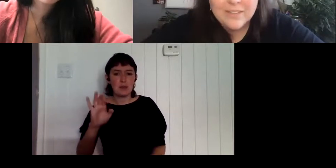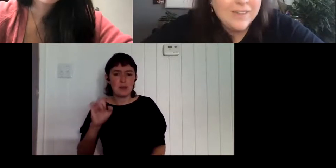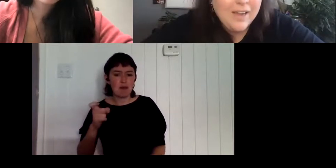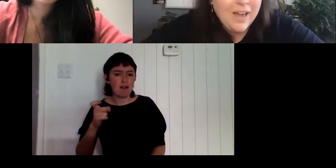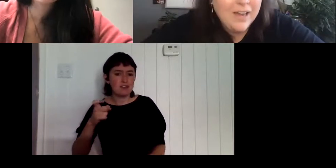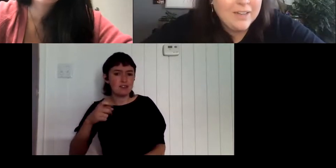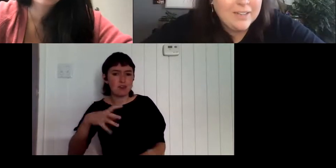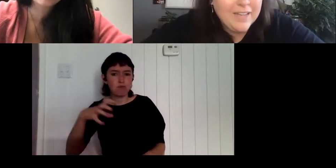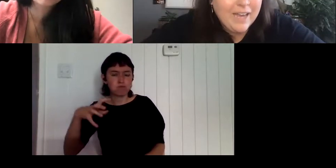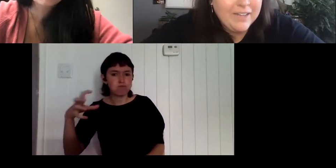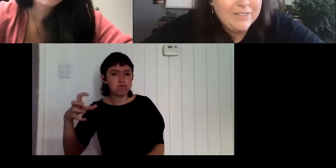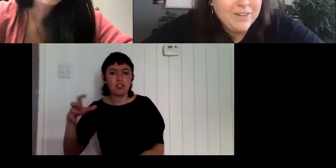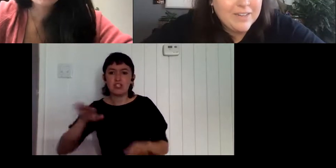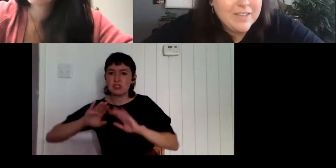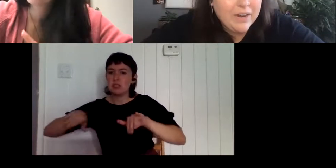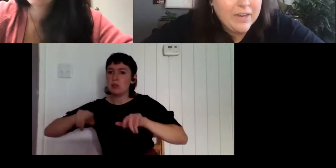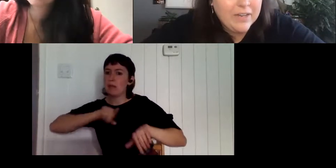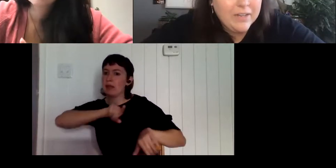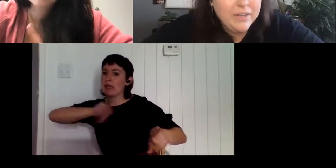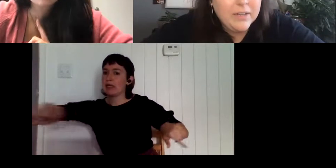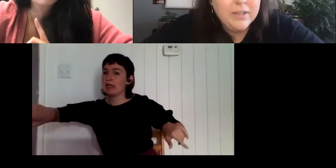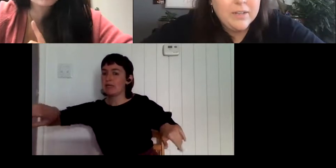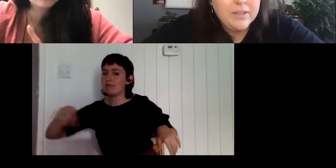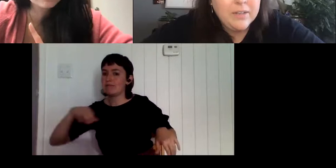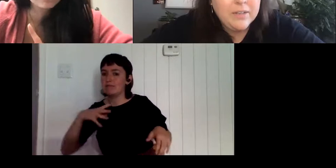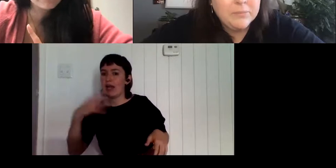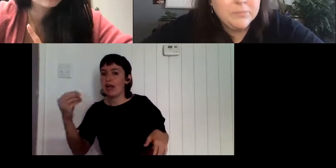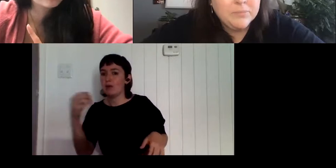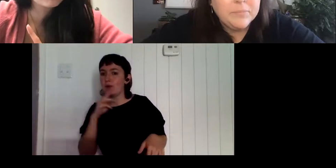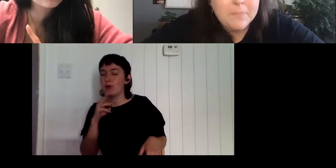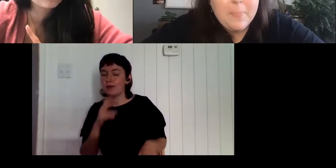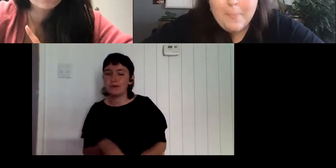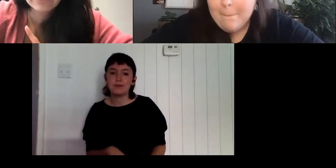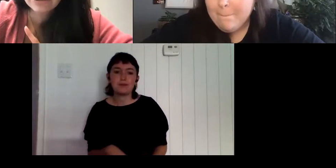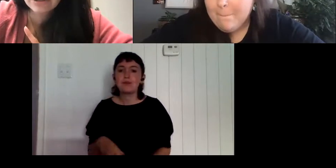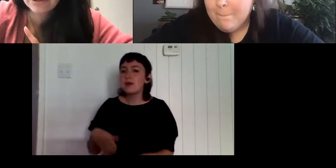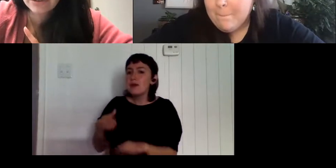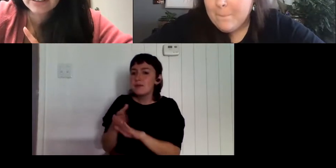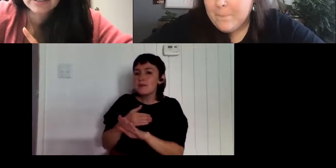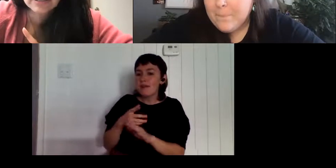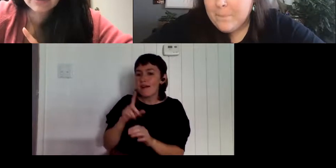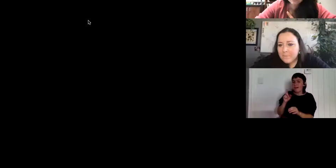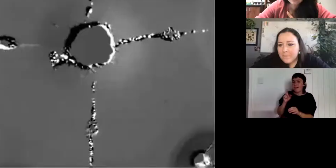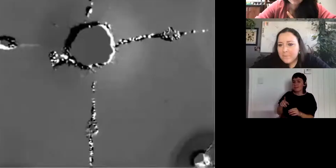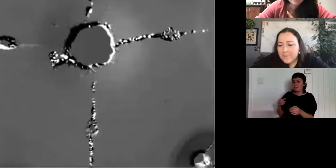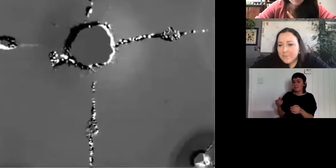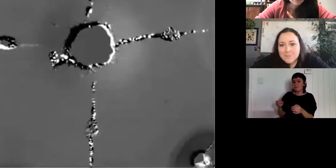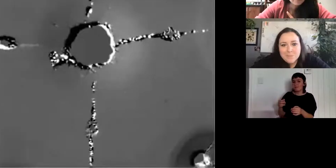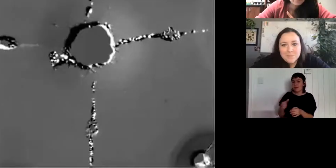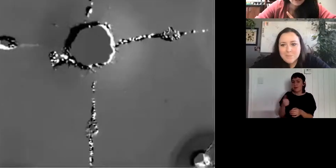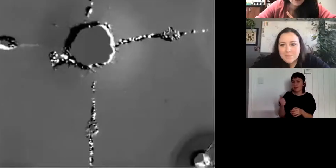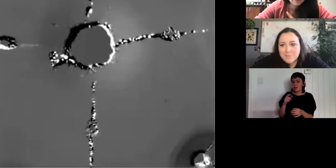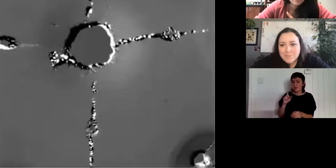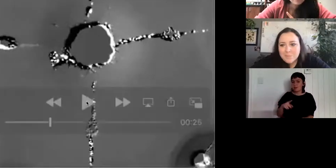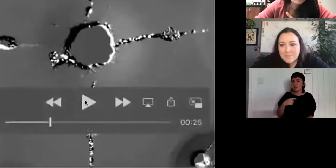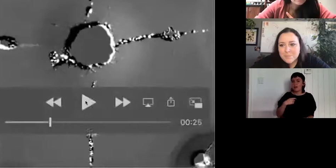not worth it. Yeah. Yeah. Oh, quick thing. was like, before you ask another question, I'm going to go quickly show you this, this quick